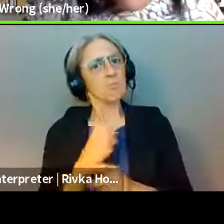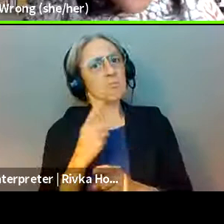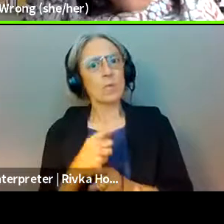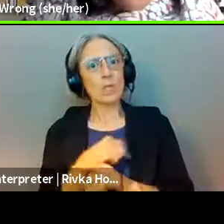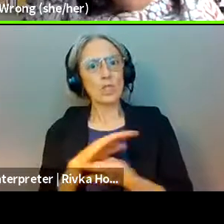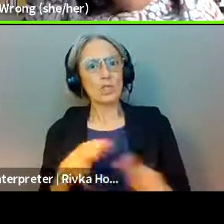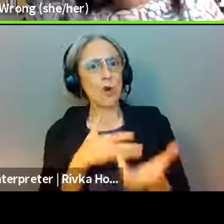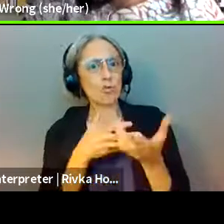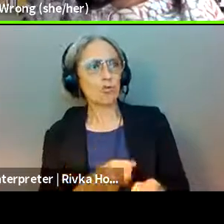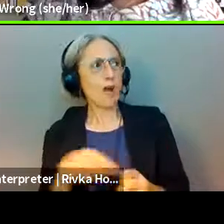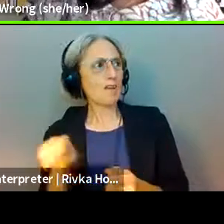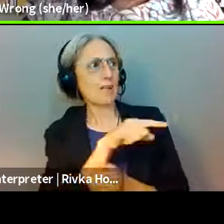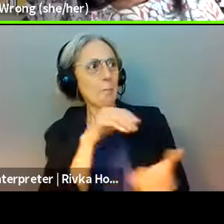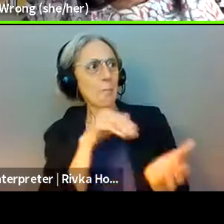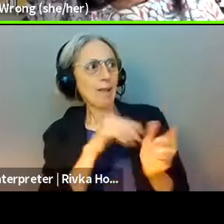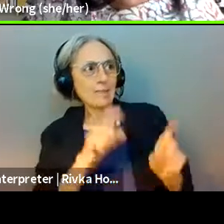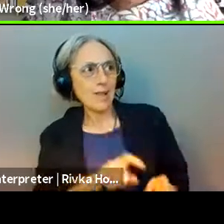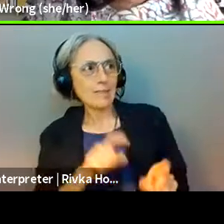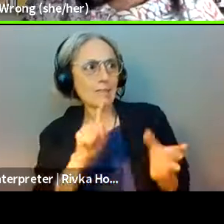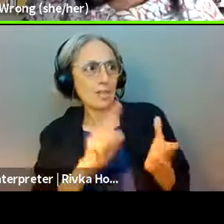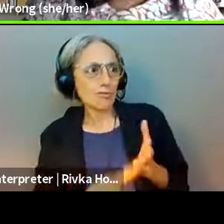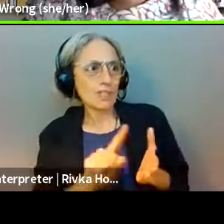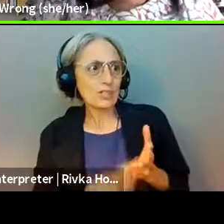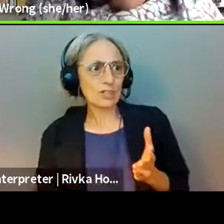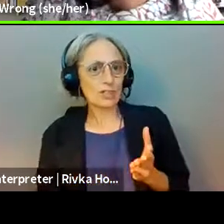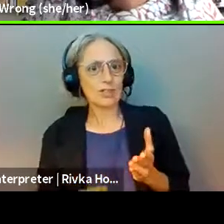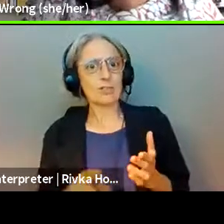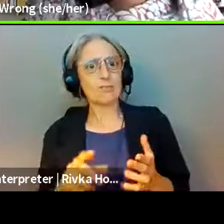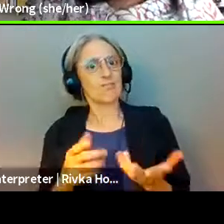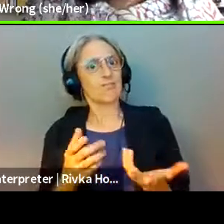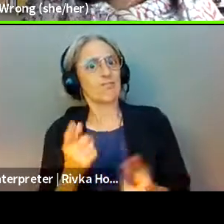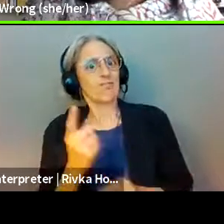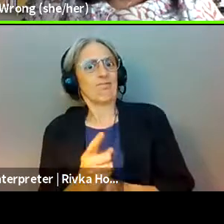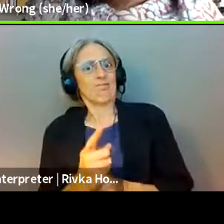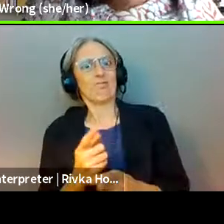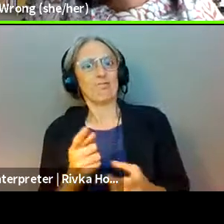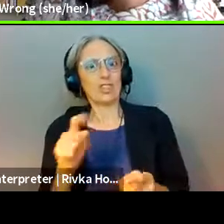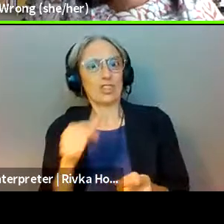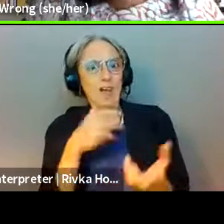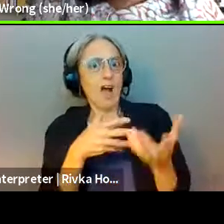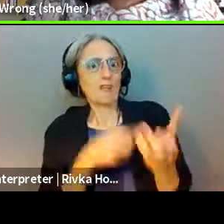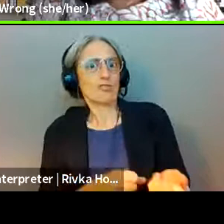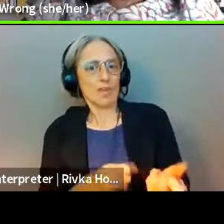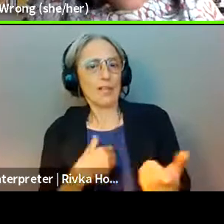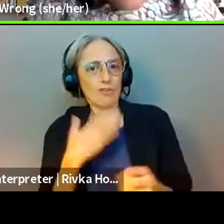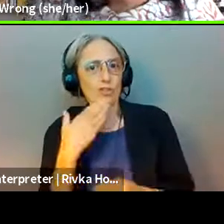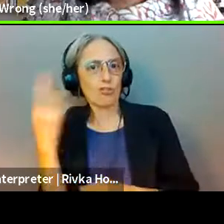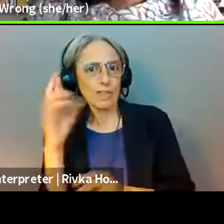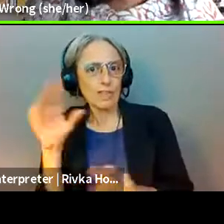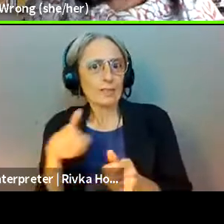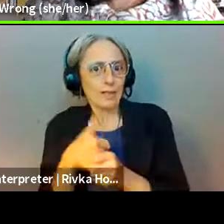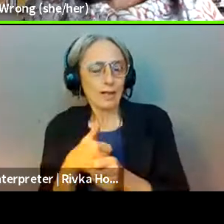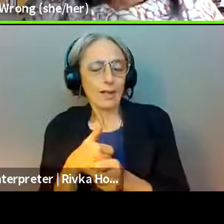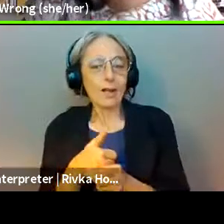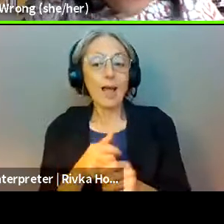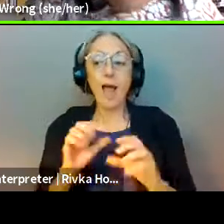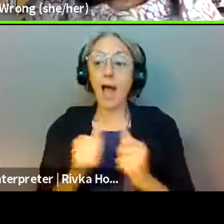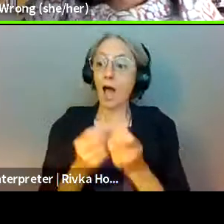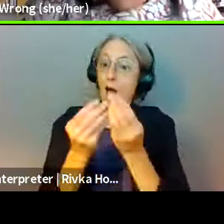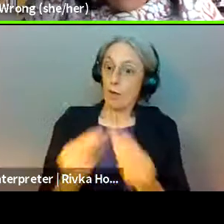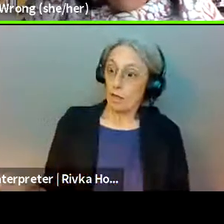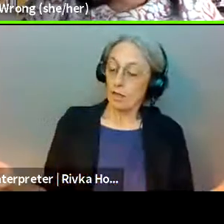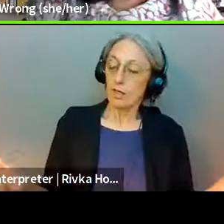of research. And I think that the way to address that and move beyond that is to have more robust